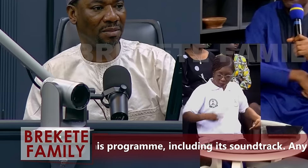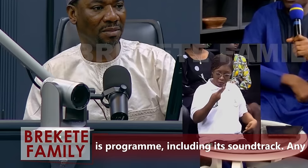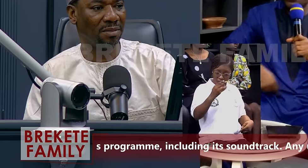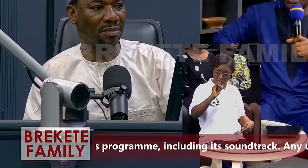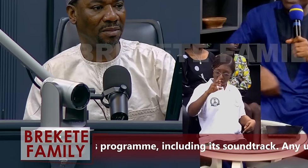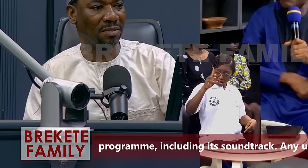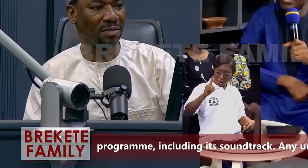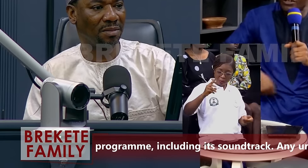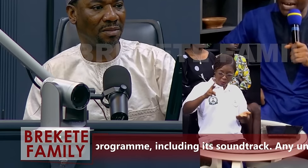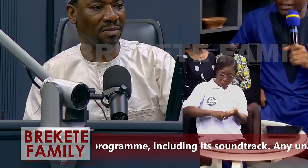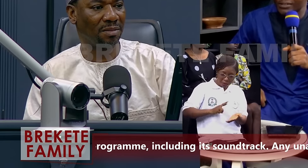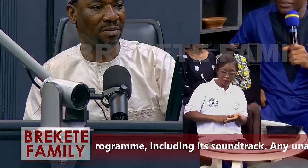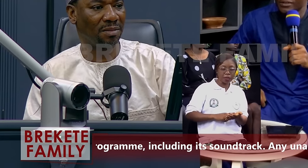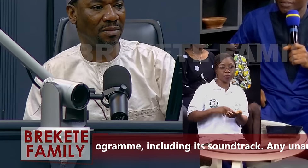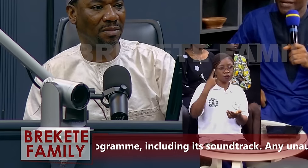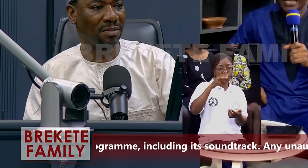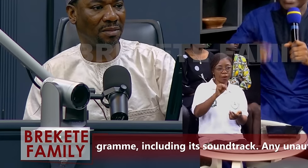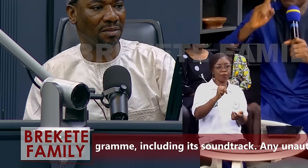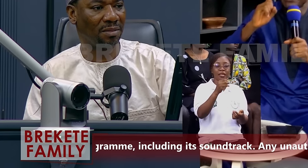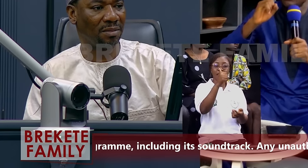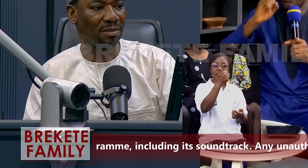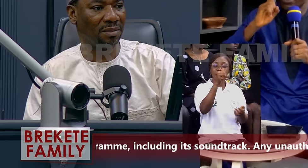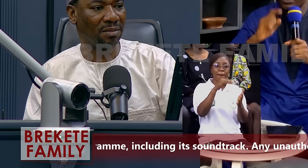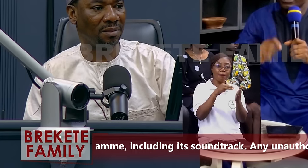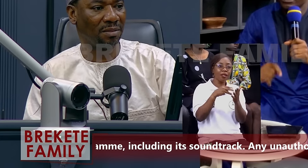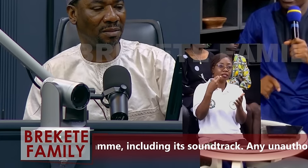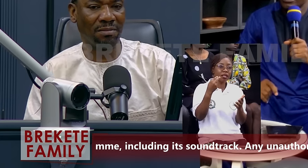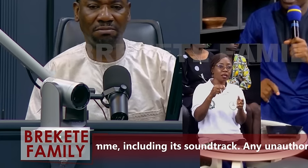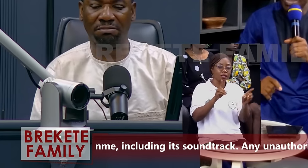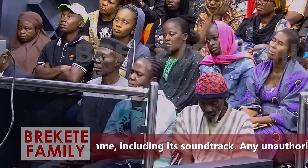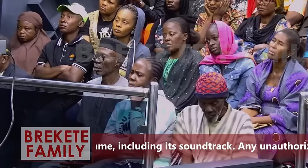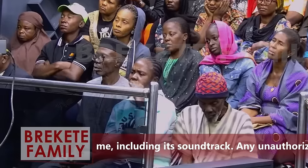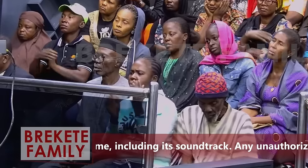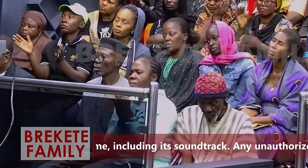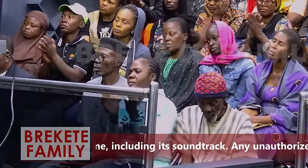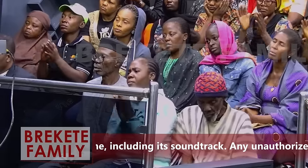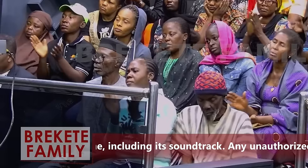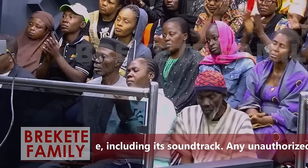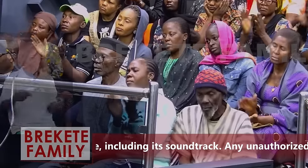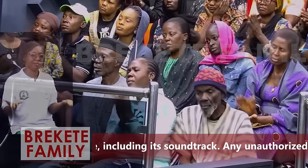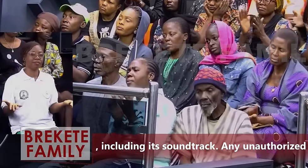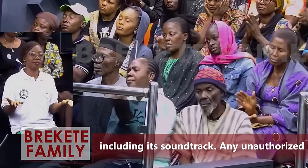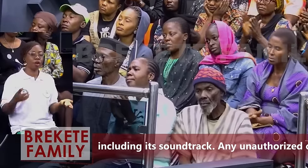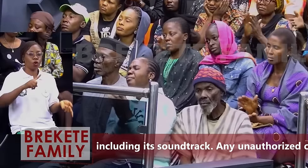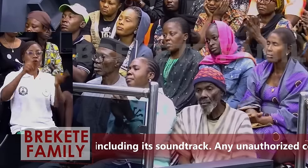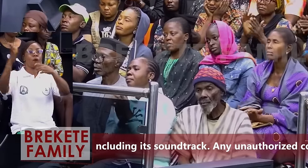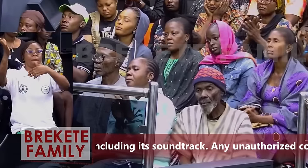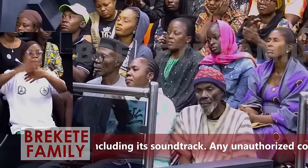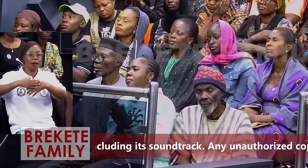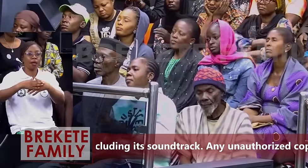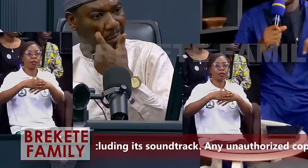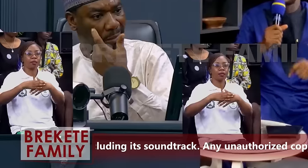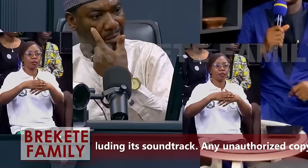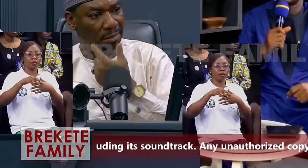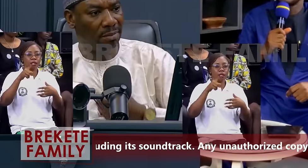hips for 10 million naira. He didn't pay a kobo. And he went back. Kadir Ikana is still alive.